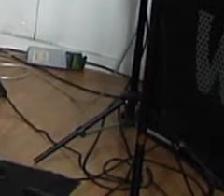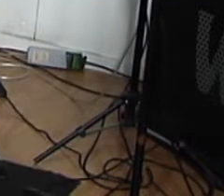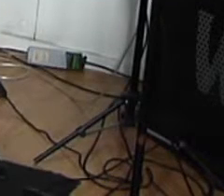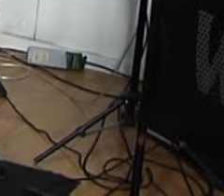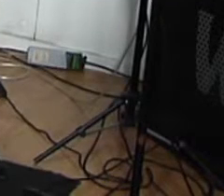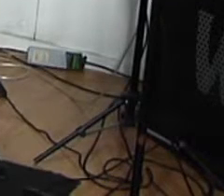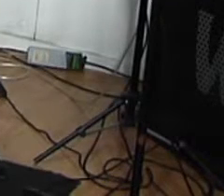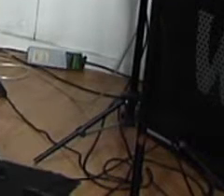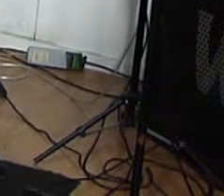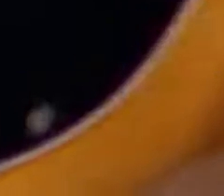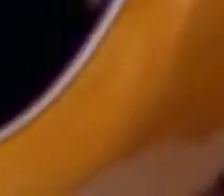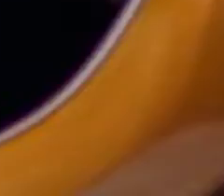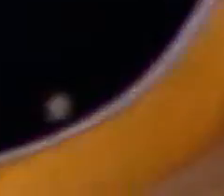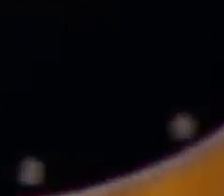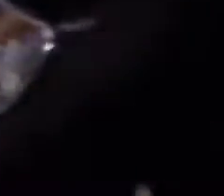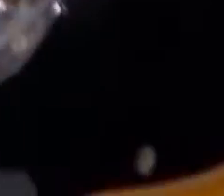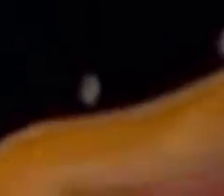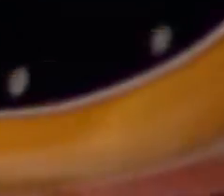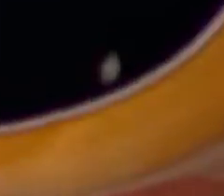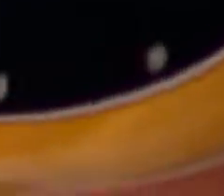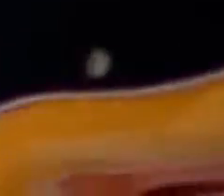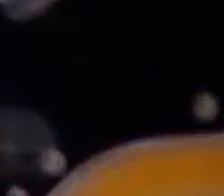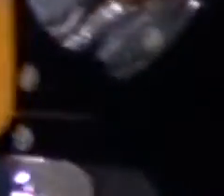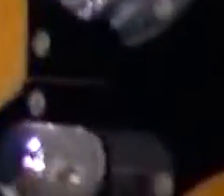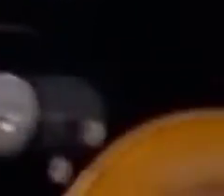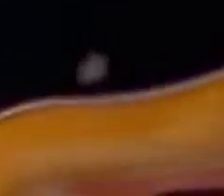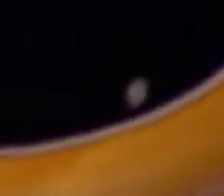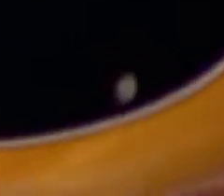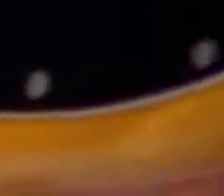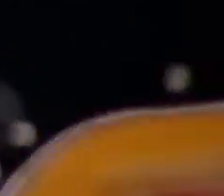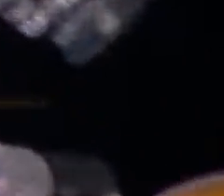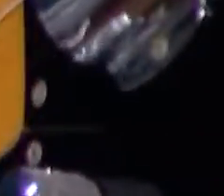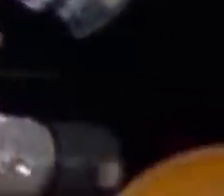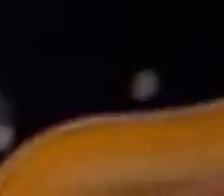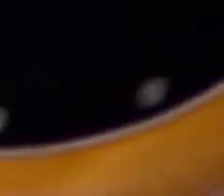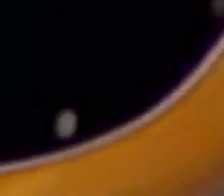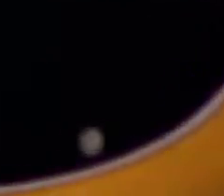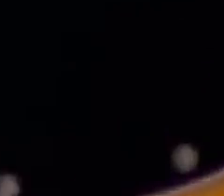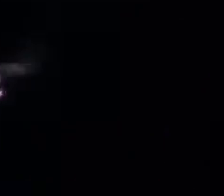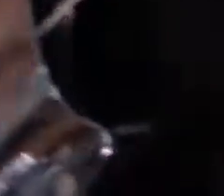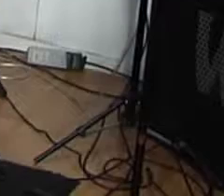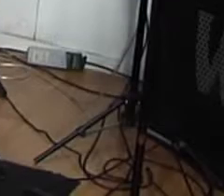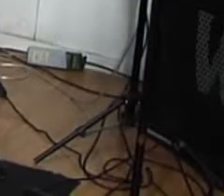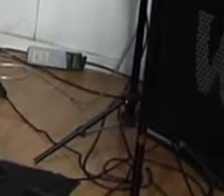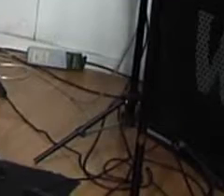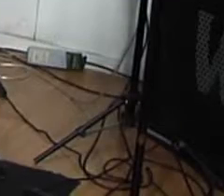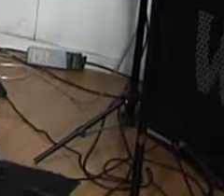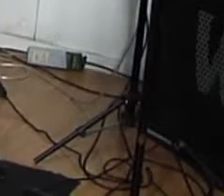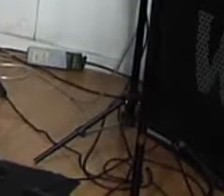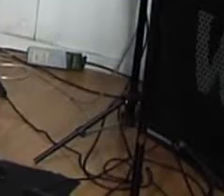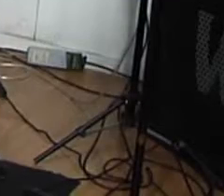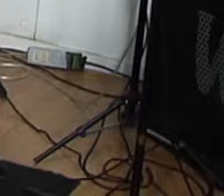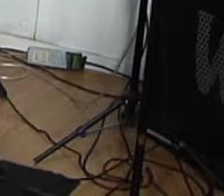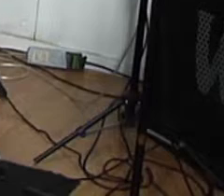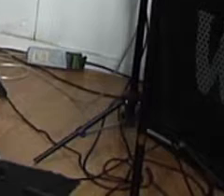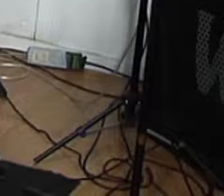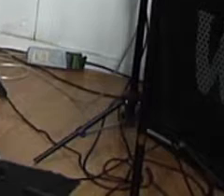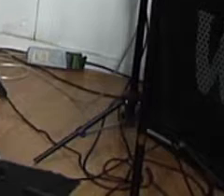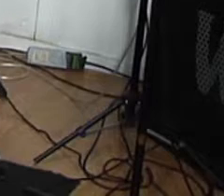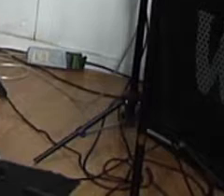away. I never thought you walked so far